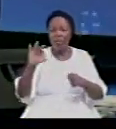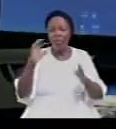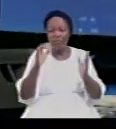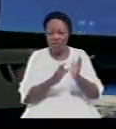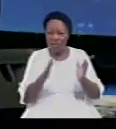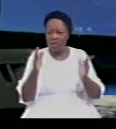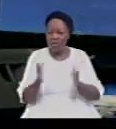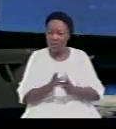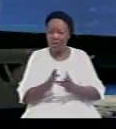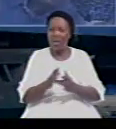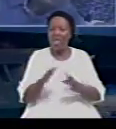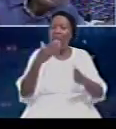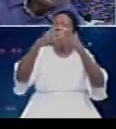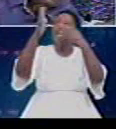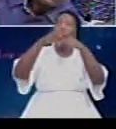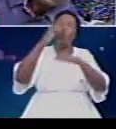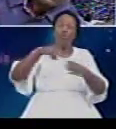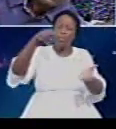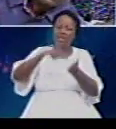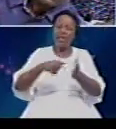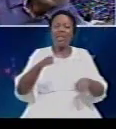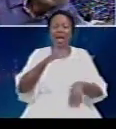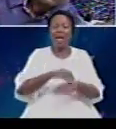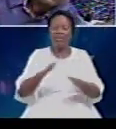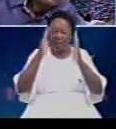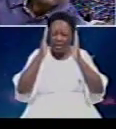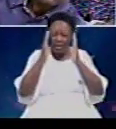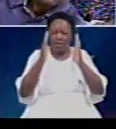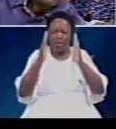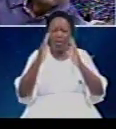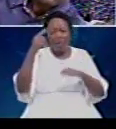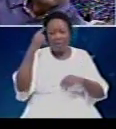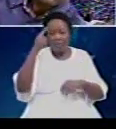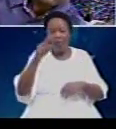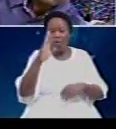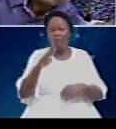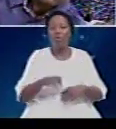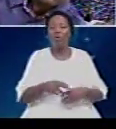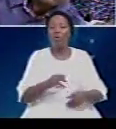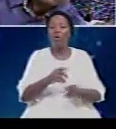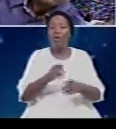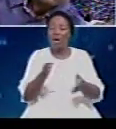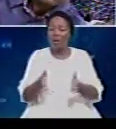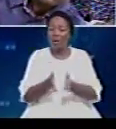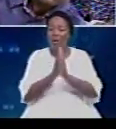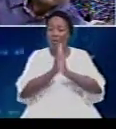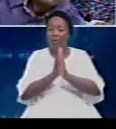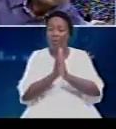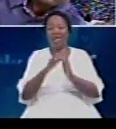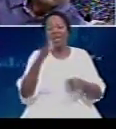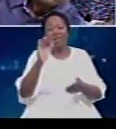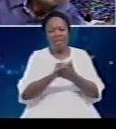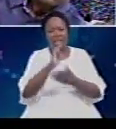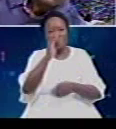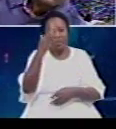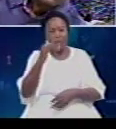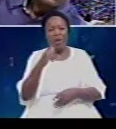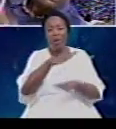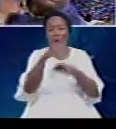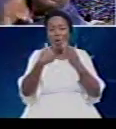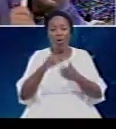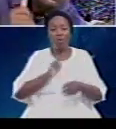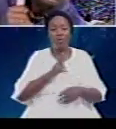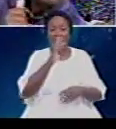Jesus, heaven will stand at attention for your request. That's why all of us are walking